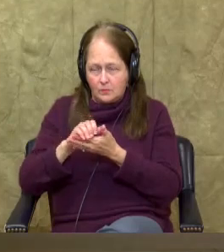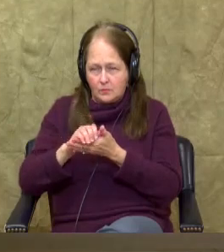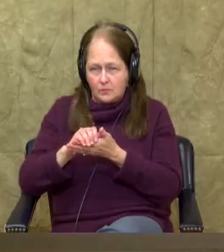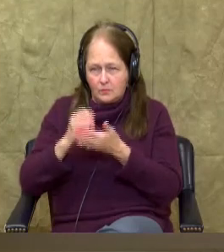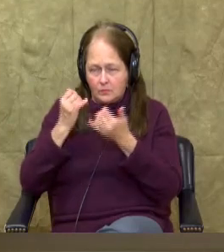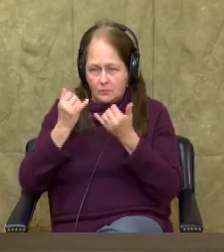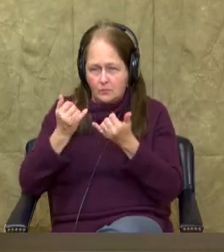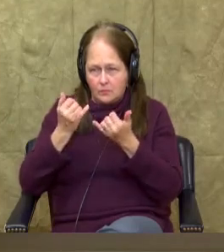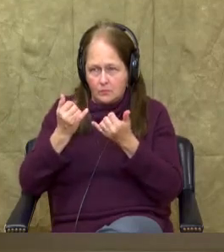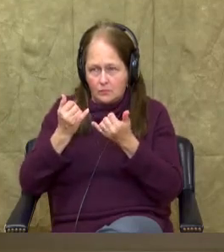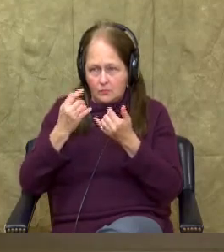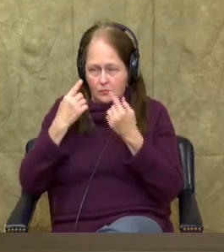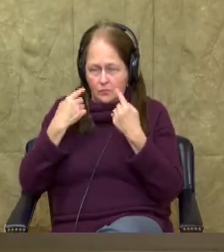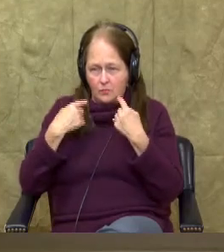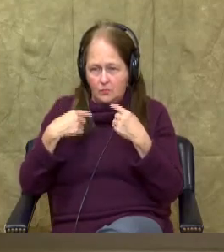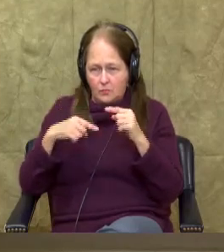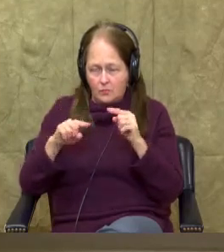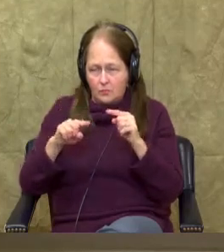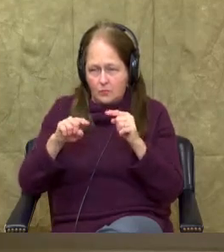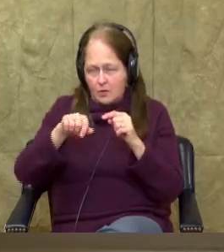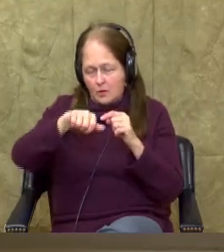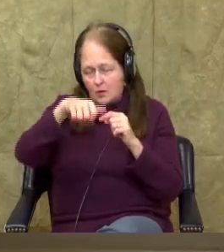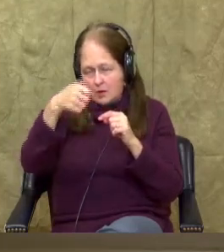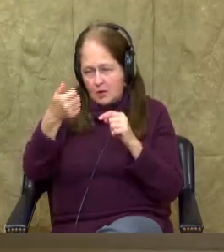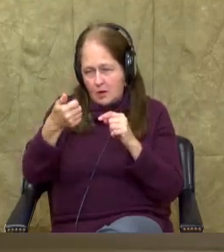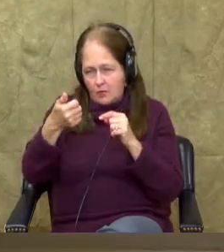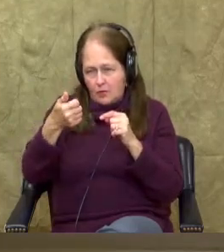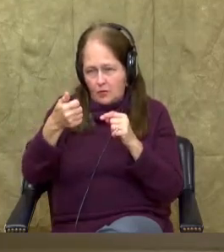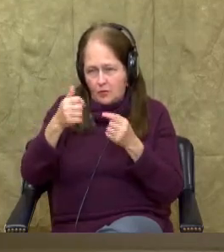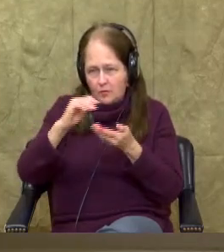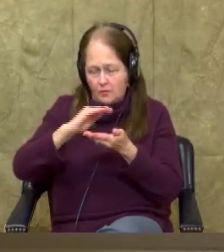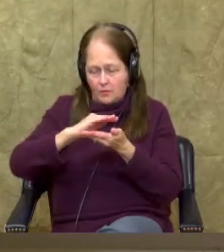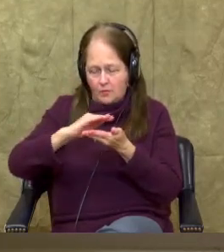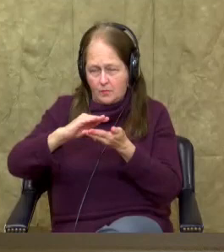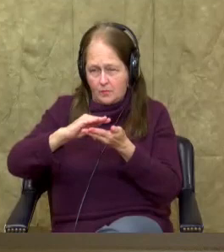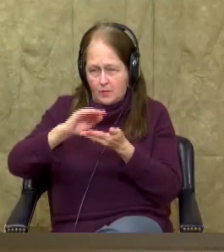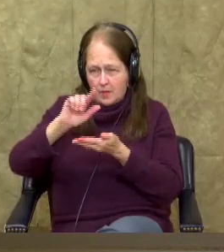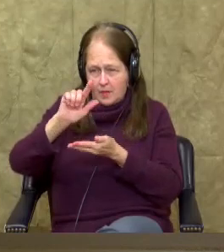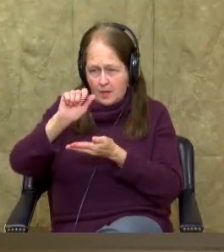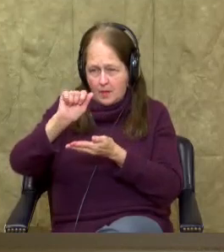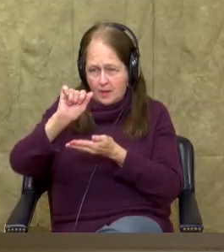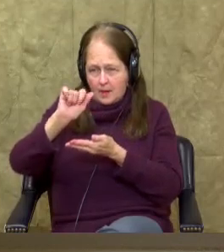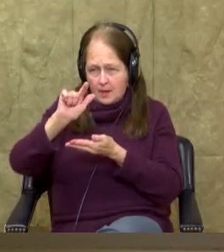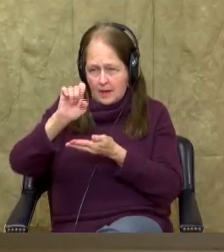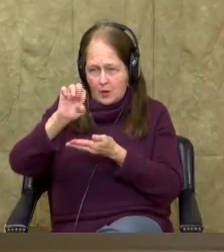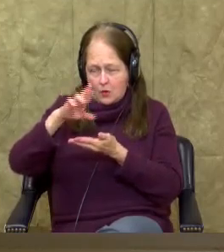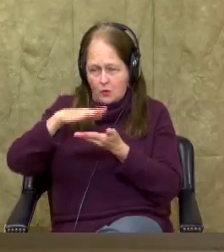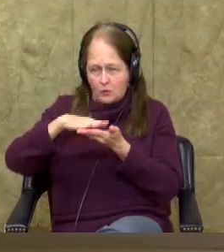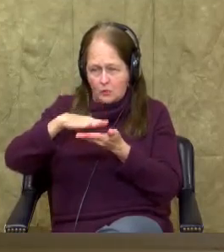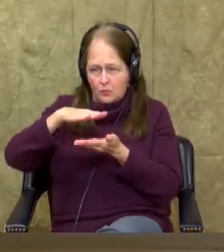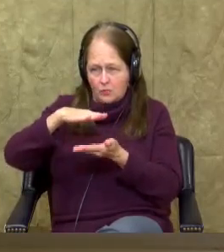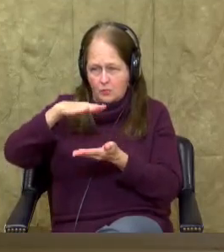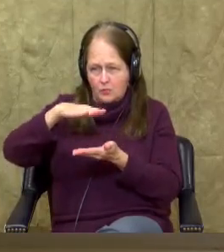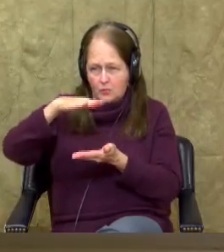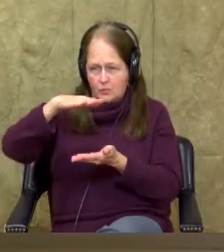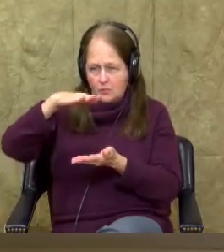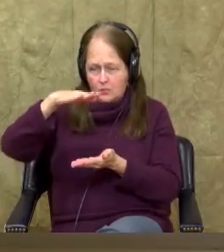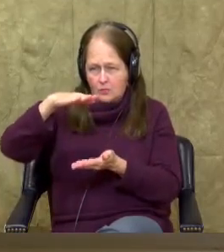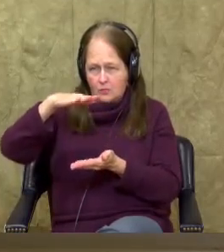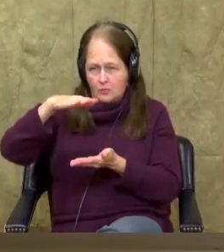So now we are going to make another layer using the same exact